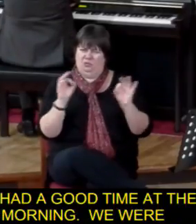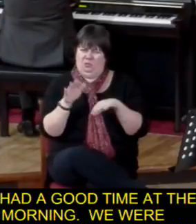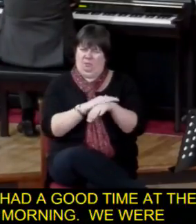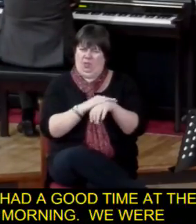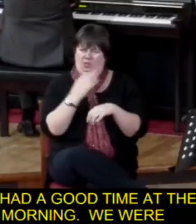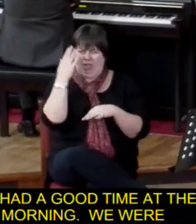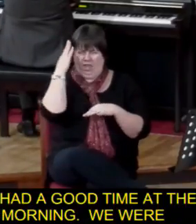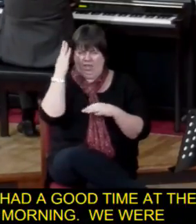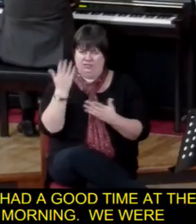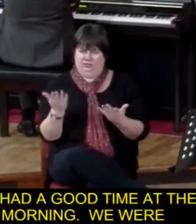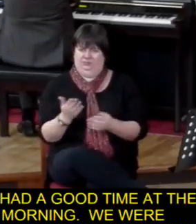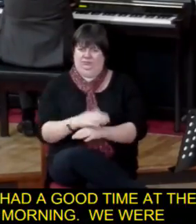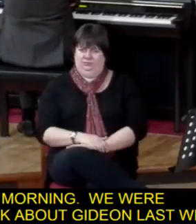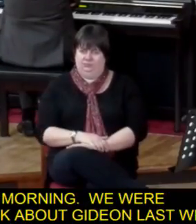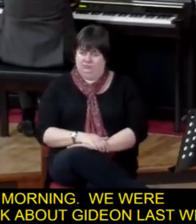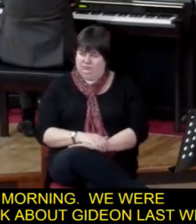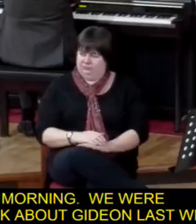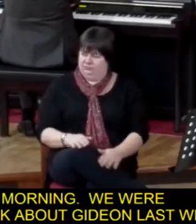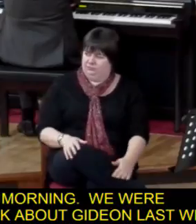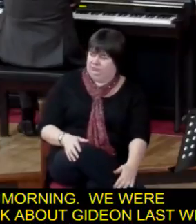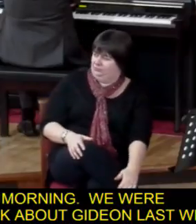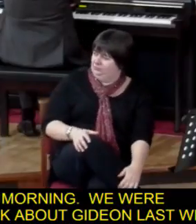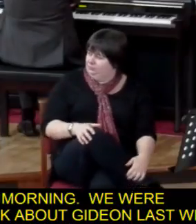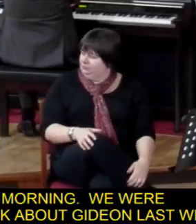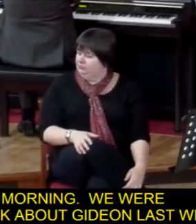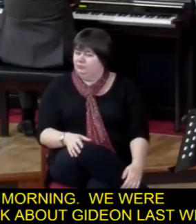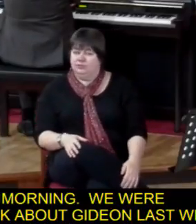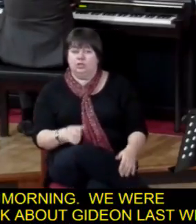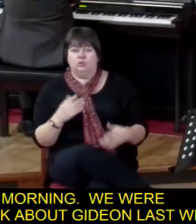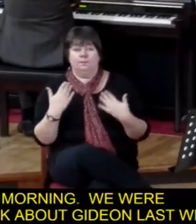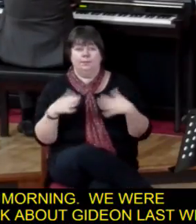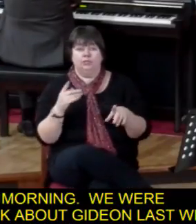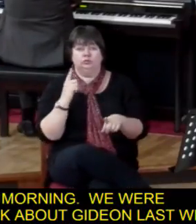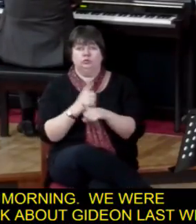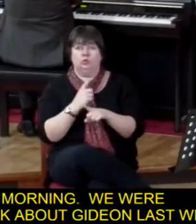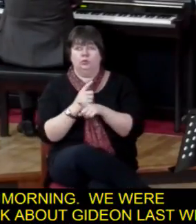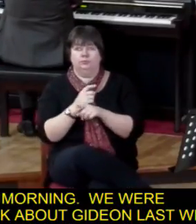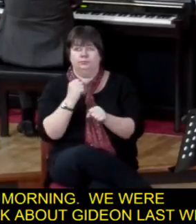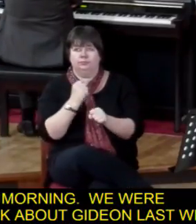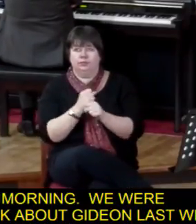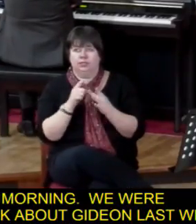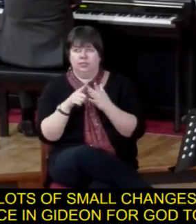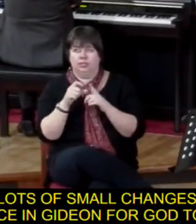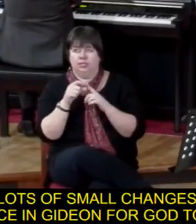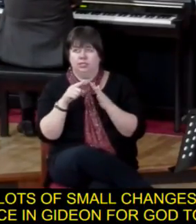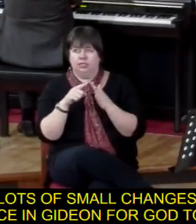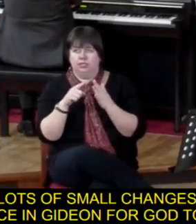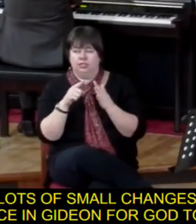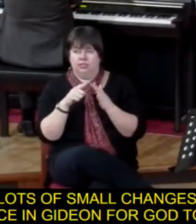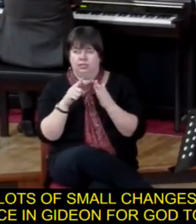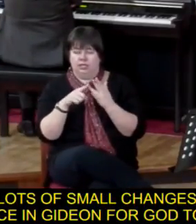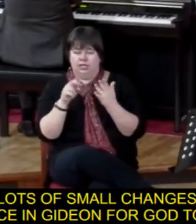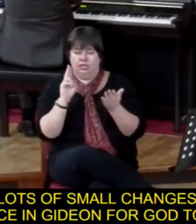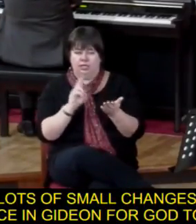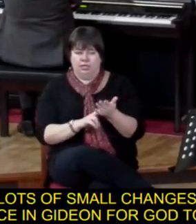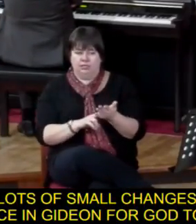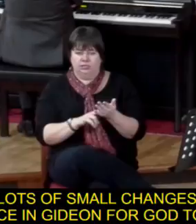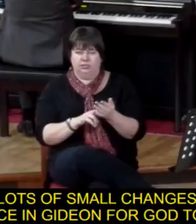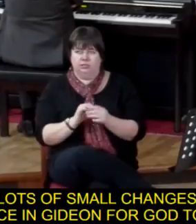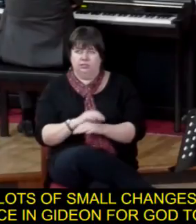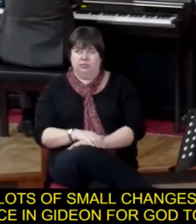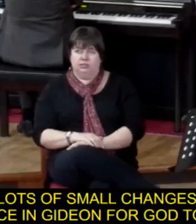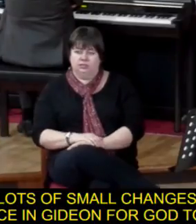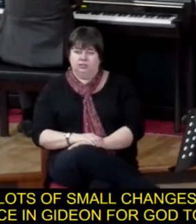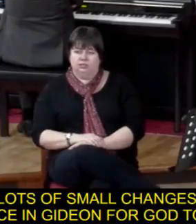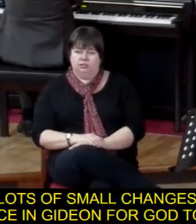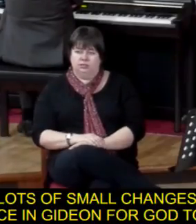So he's right up there, isn't he? Okay. So we're talking about Gideon, who was an unlikely hero. He was someone who